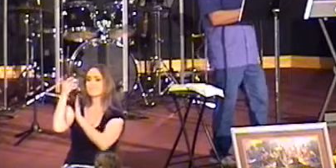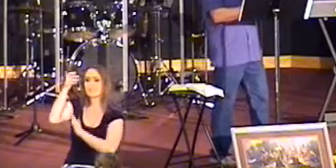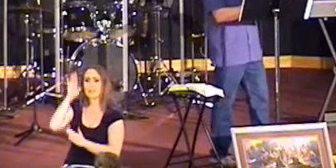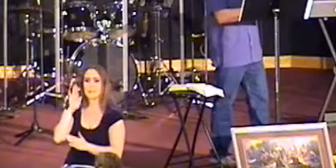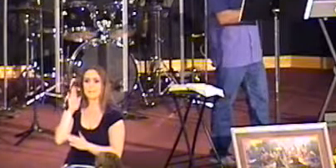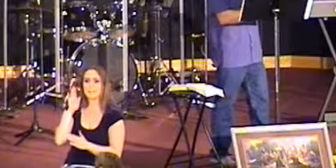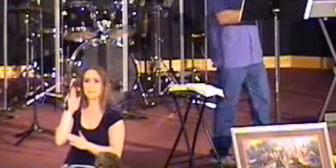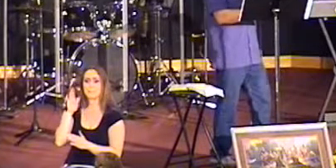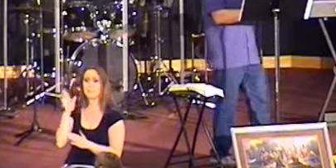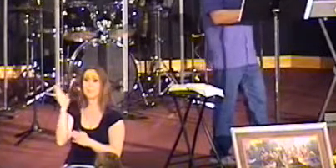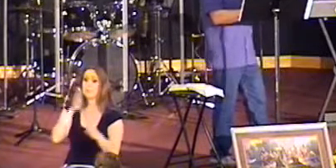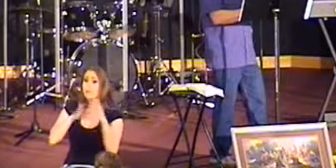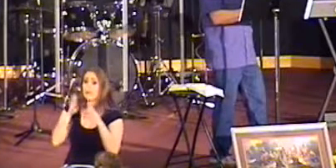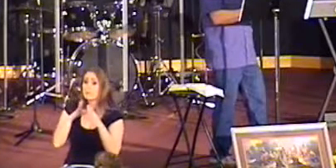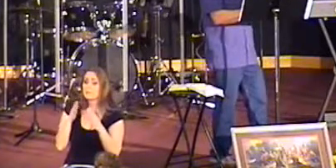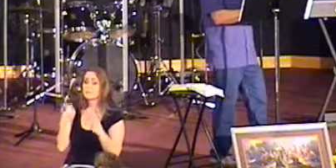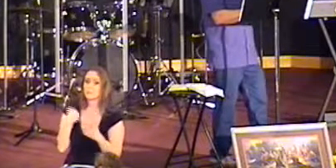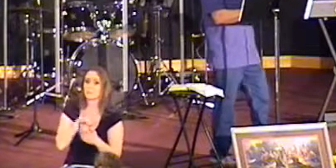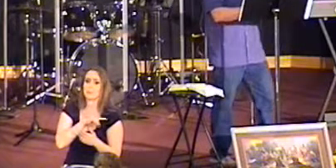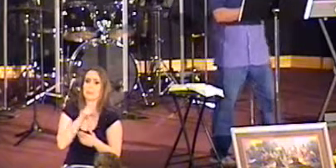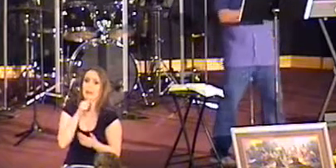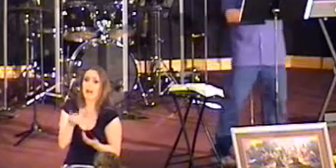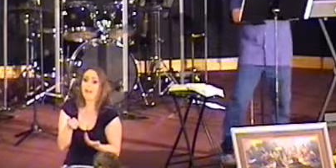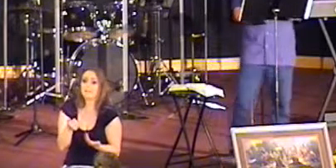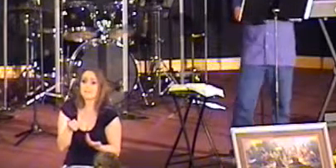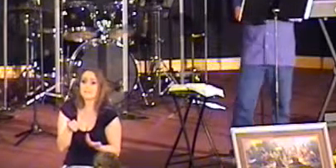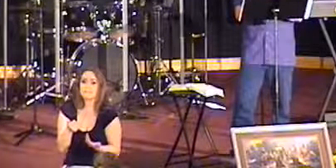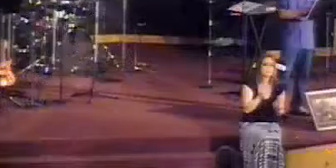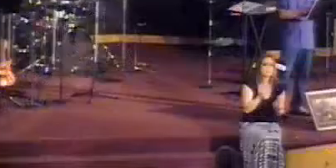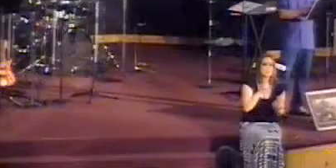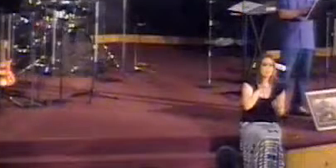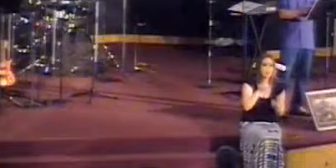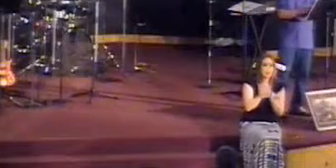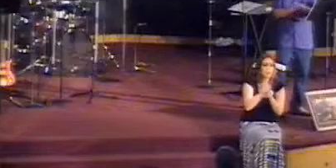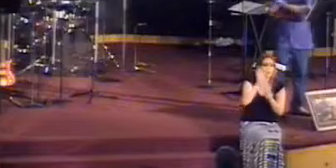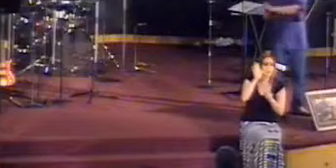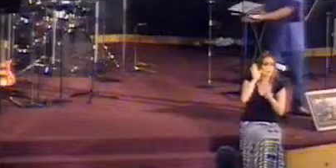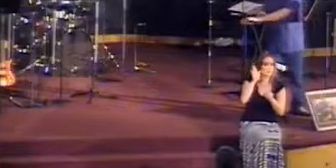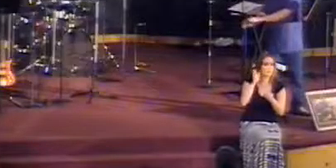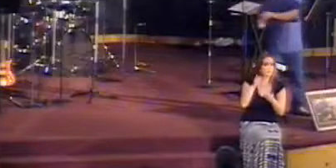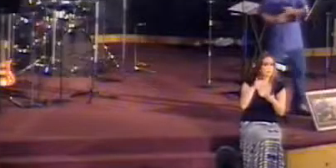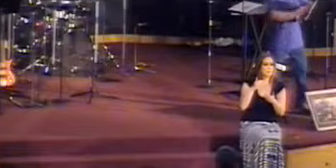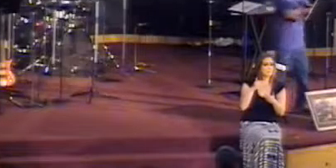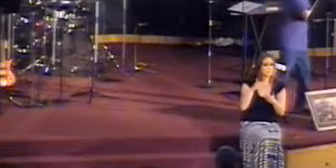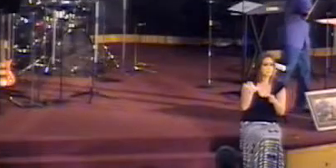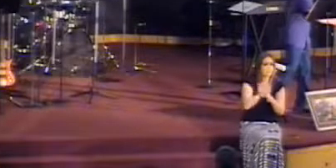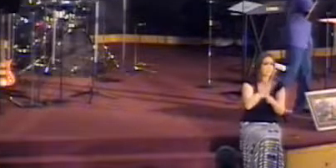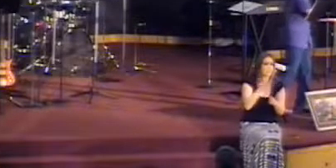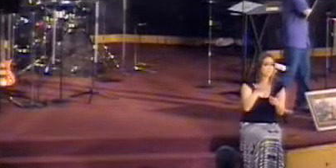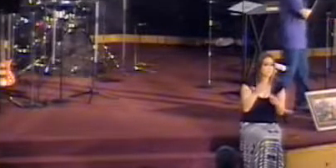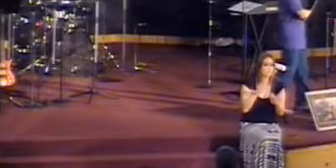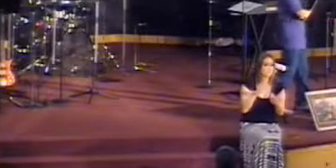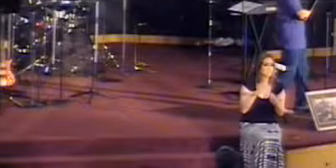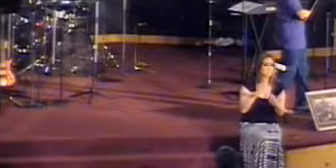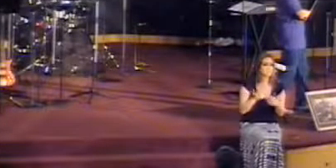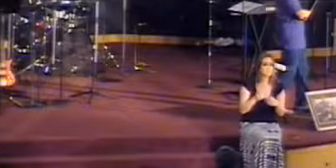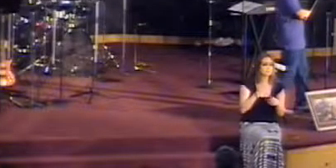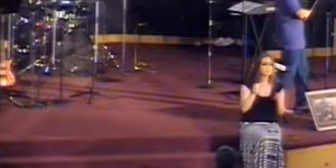The problem is we're not coming. The problem is we're not there enough. The problem is we get more time over here than more time over here with